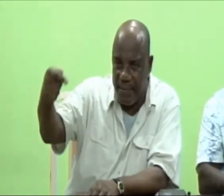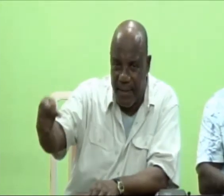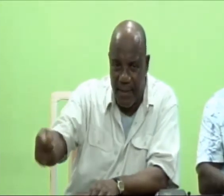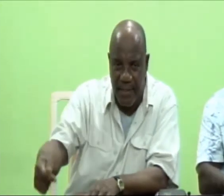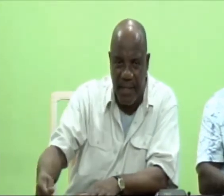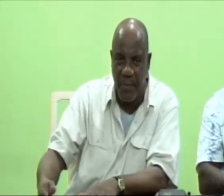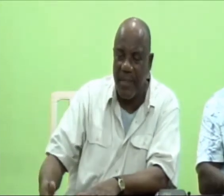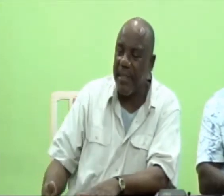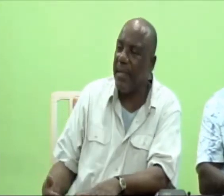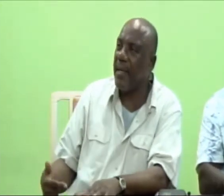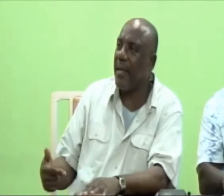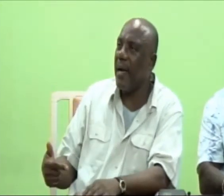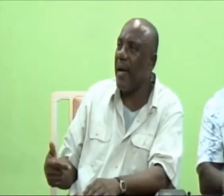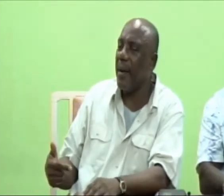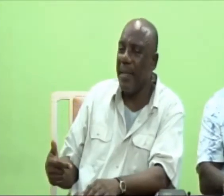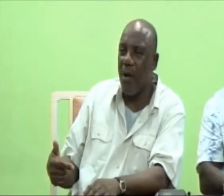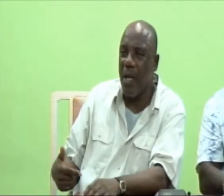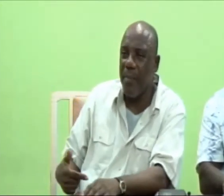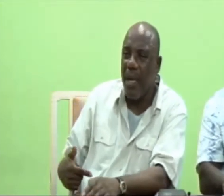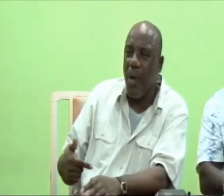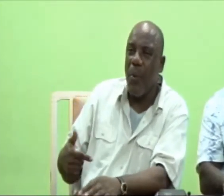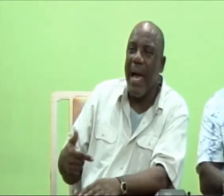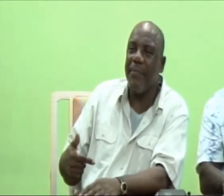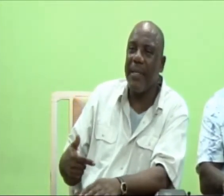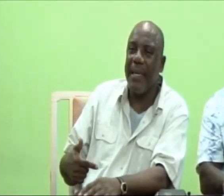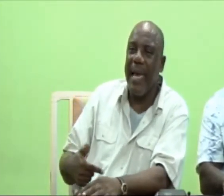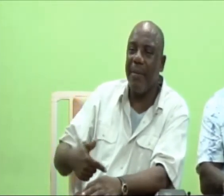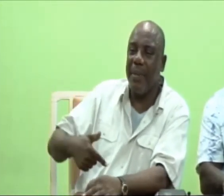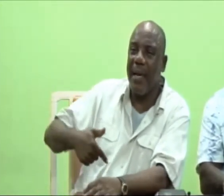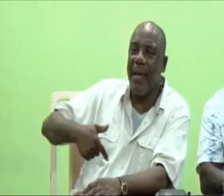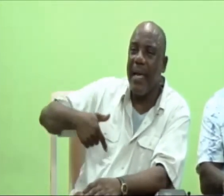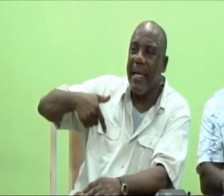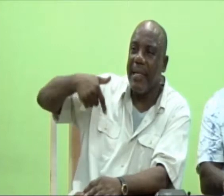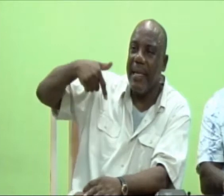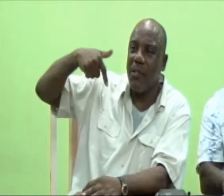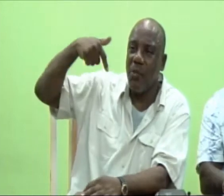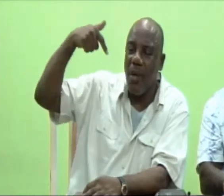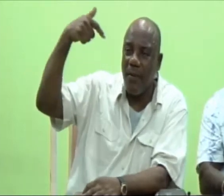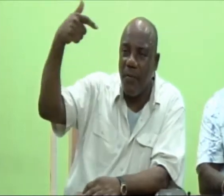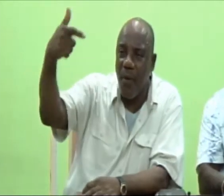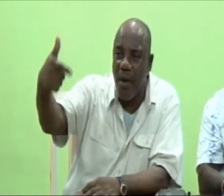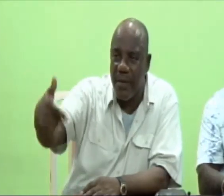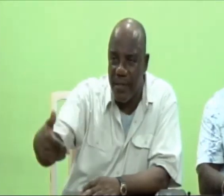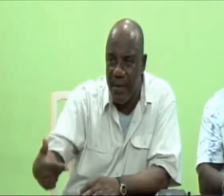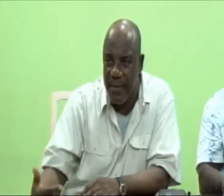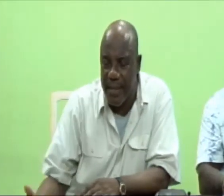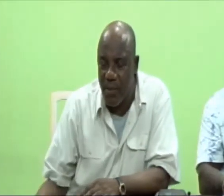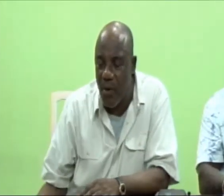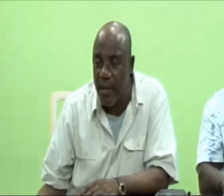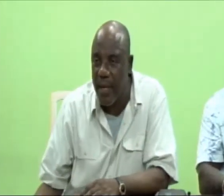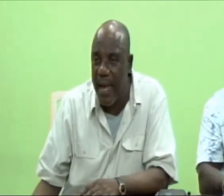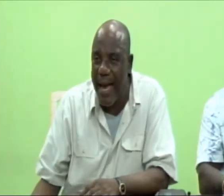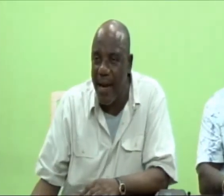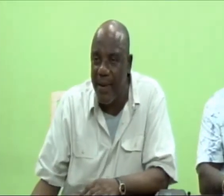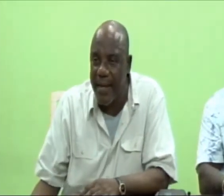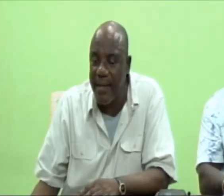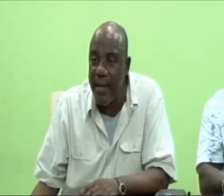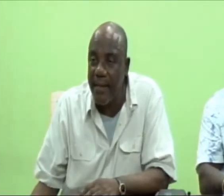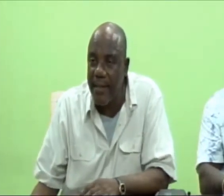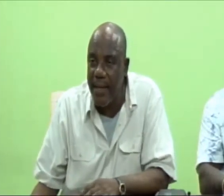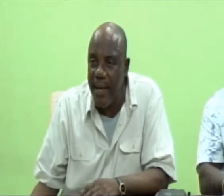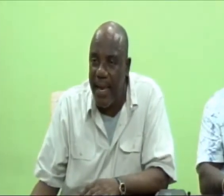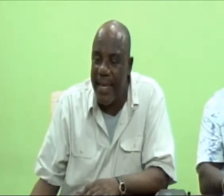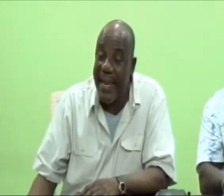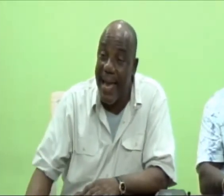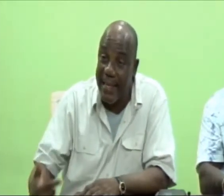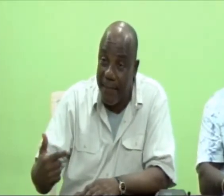the difficulties with the economy. We have to get behind the issues of the foreign reserves and so on, and